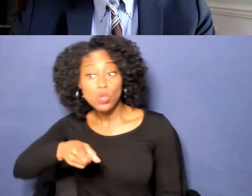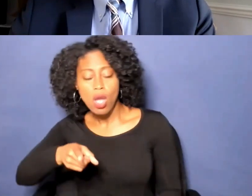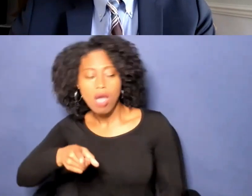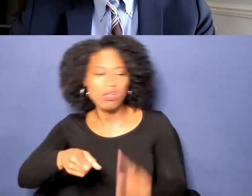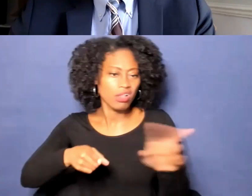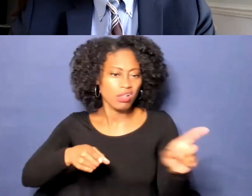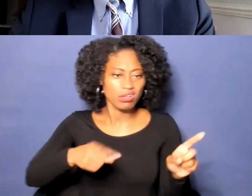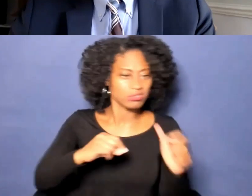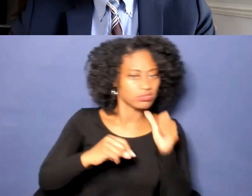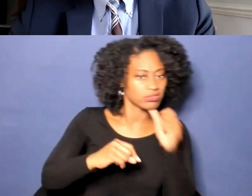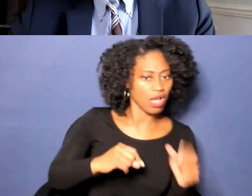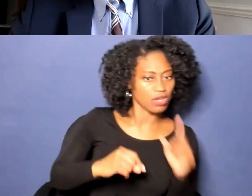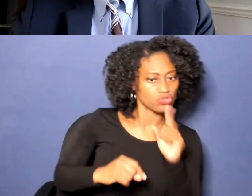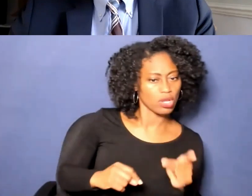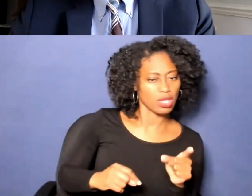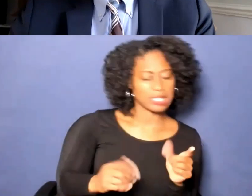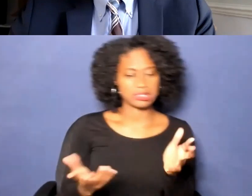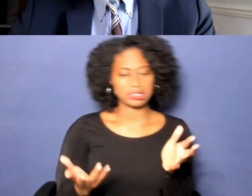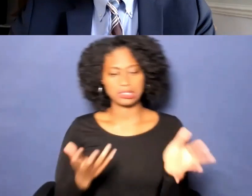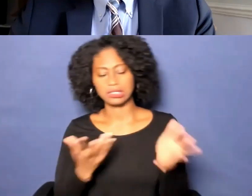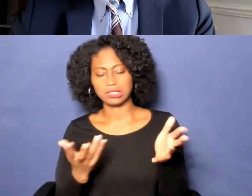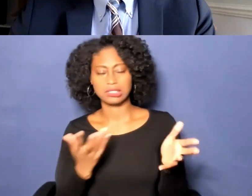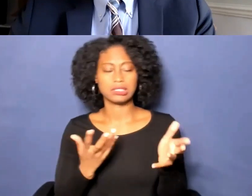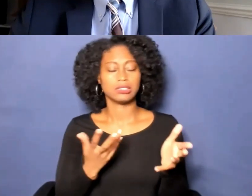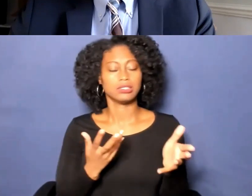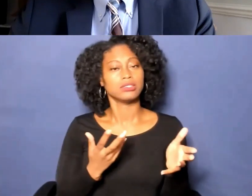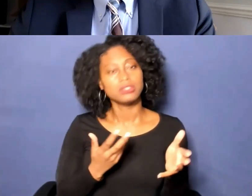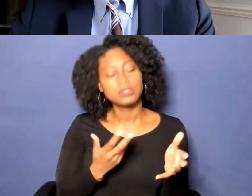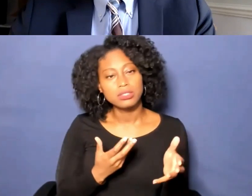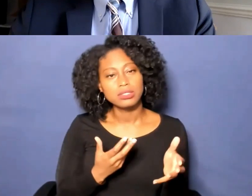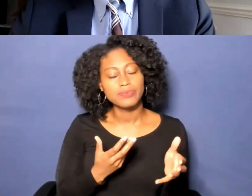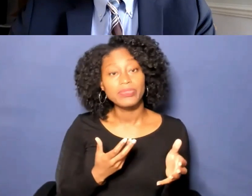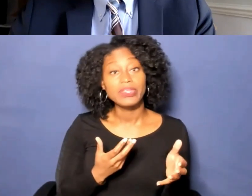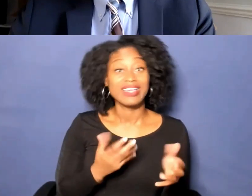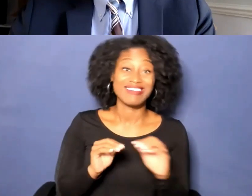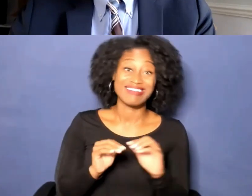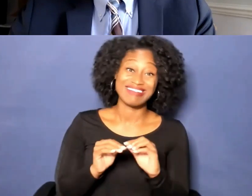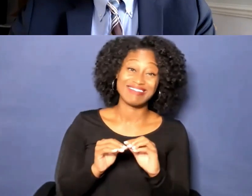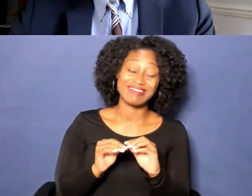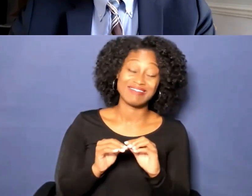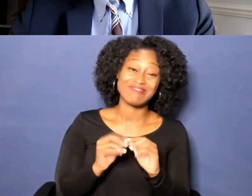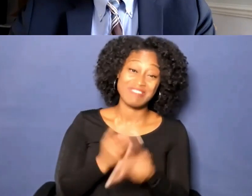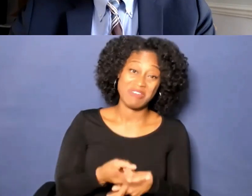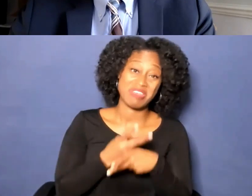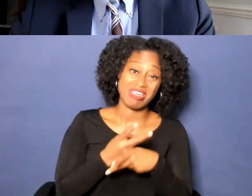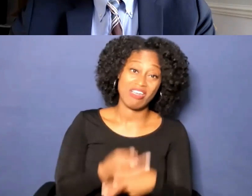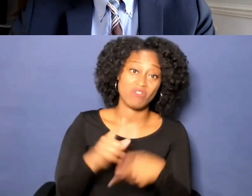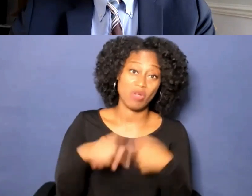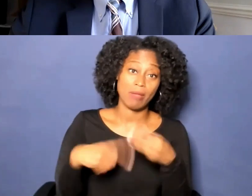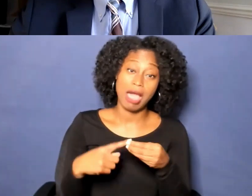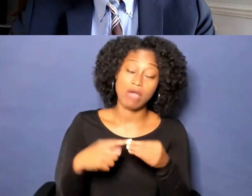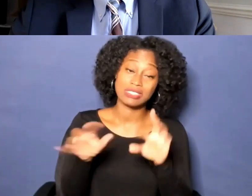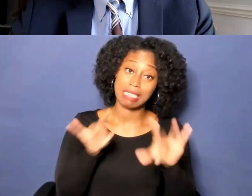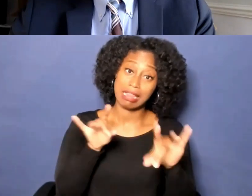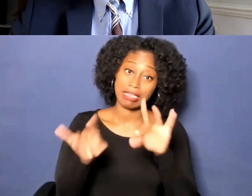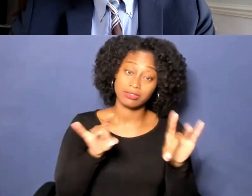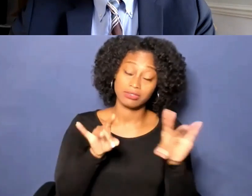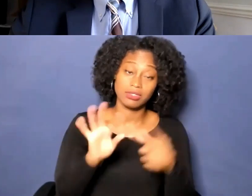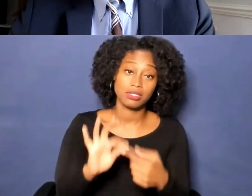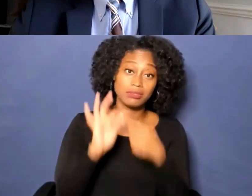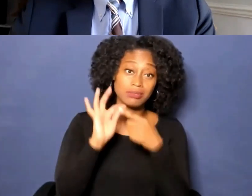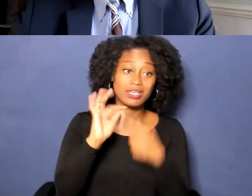others for whom it is not? So you have to be very careful with issues about selection, especially when you're using